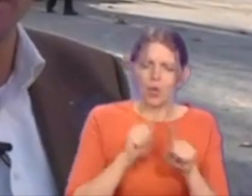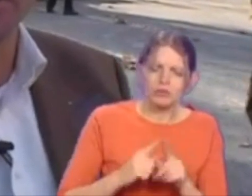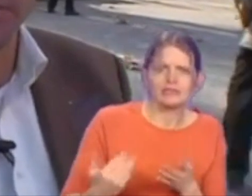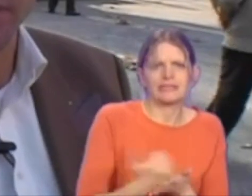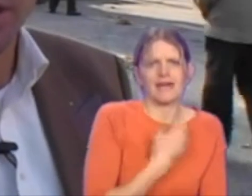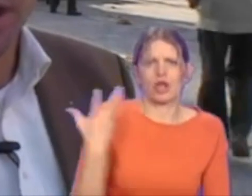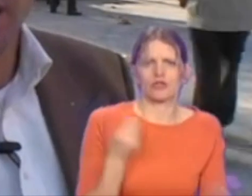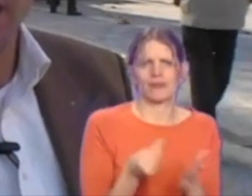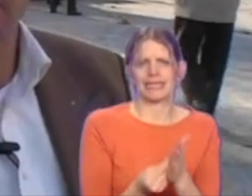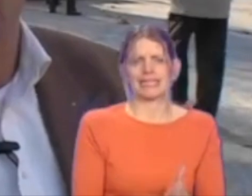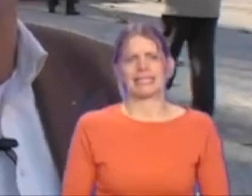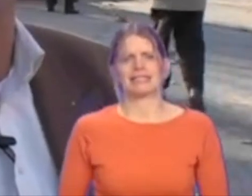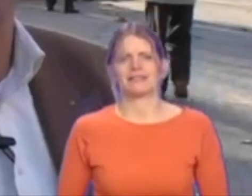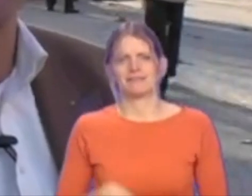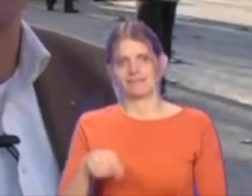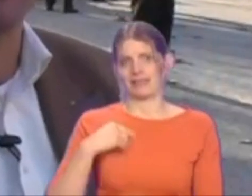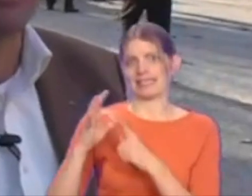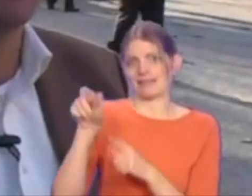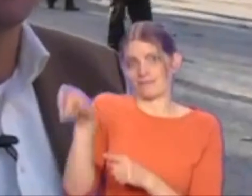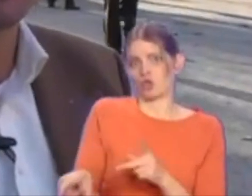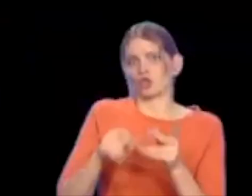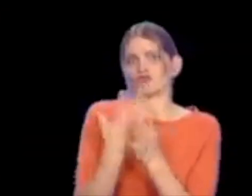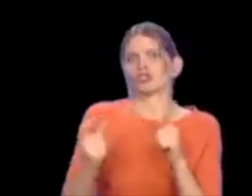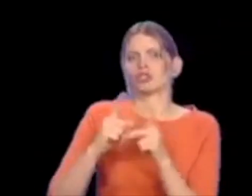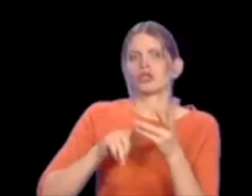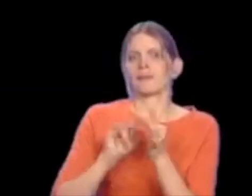very useful intelligence, and in the long term saved them a lot of money.